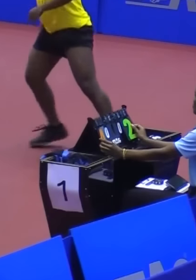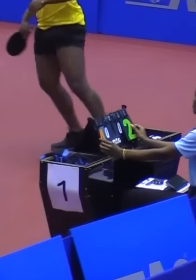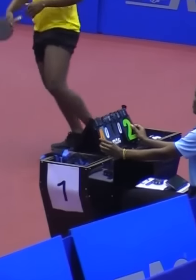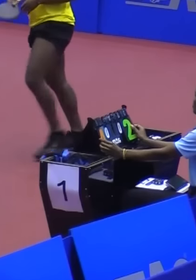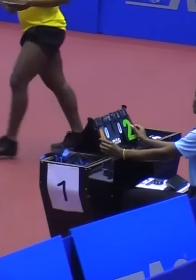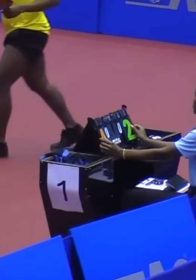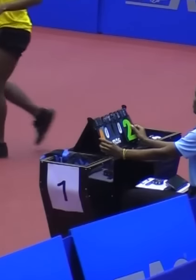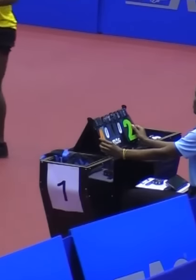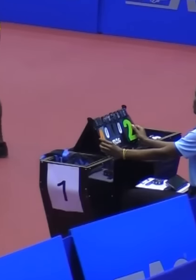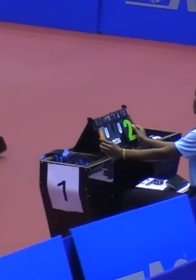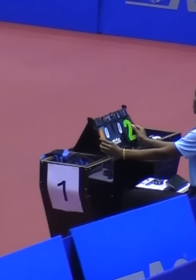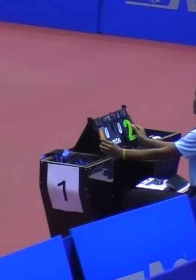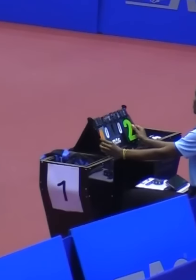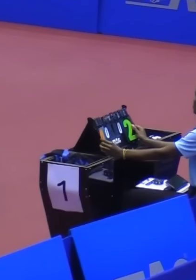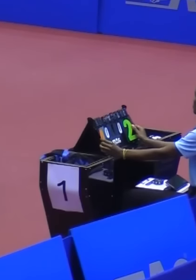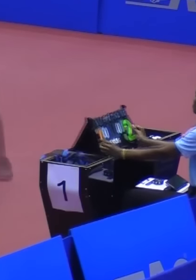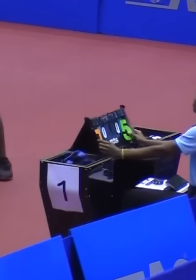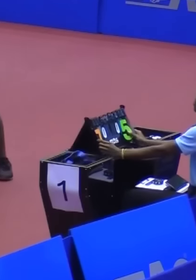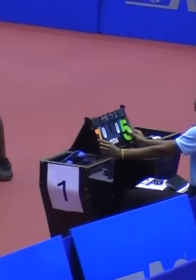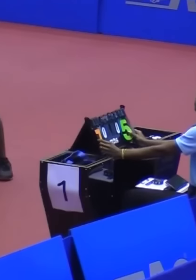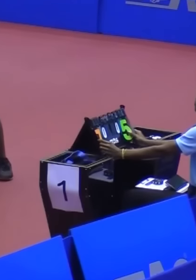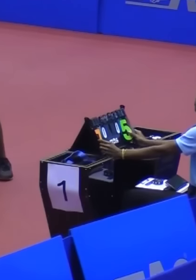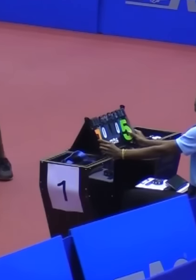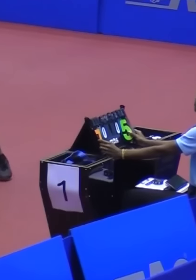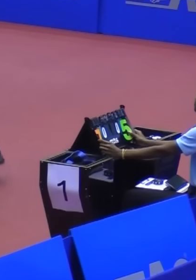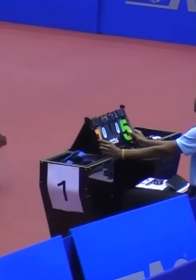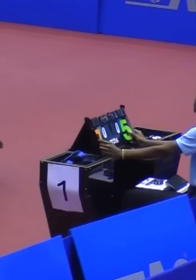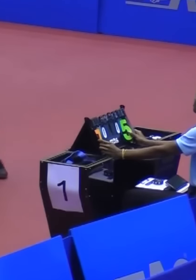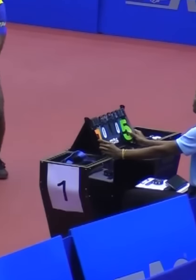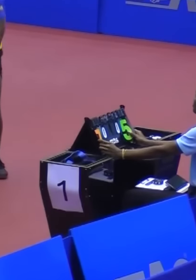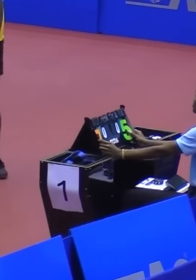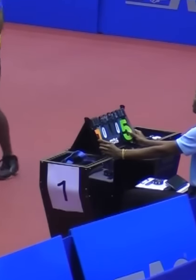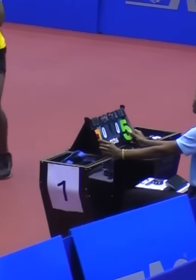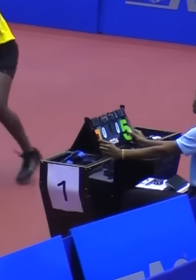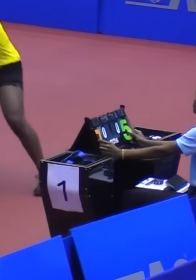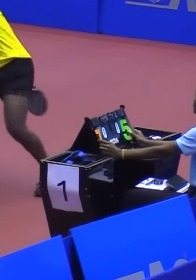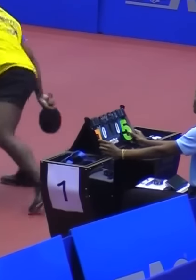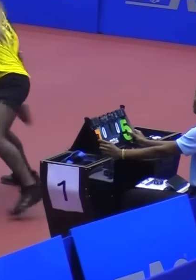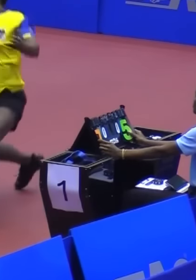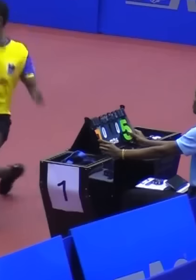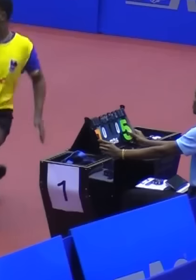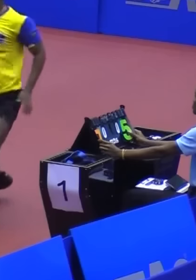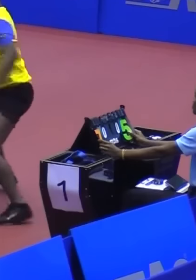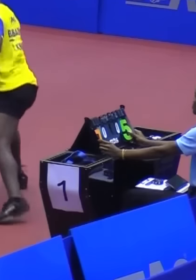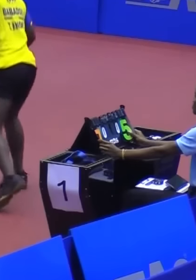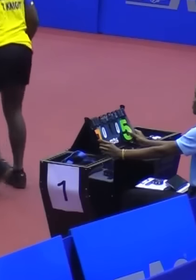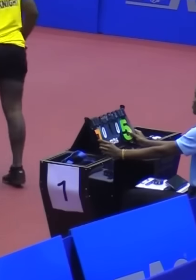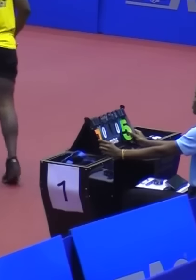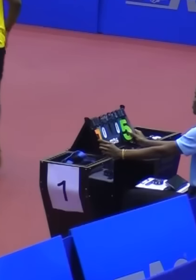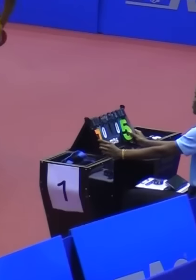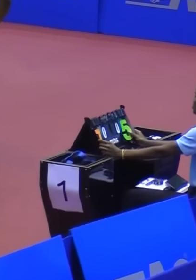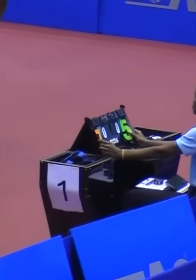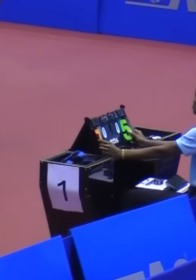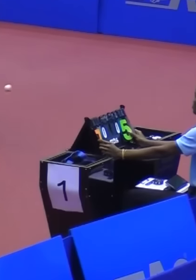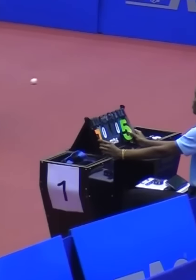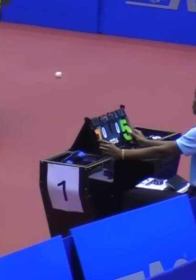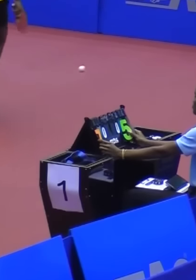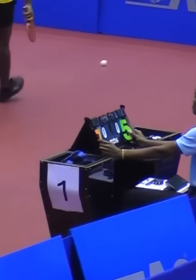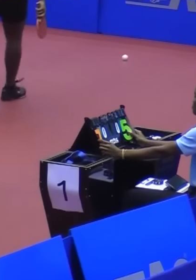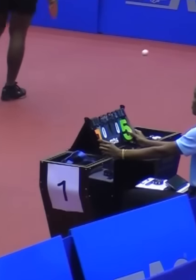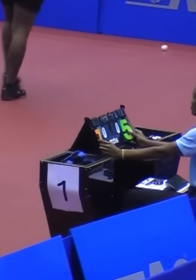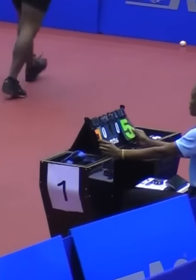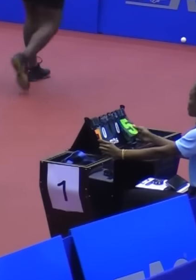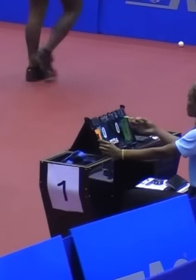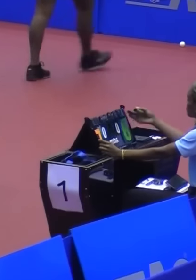return was simply brutal, to say the least. And that was the spark Knight needed. He started to rattle off shot after